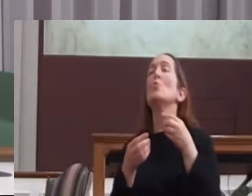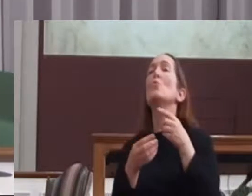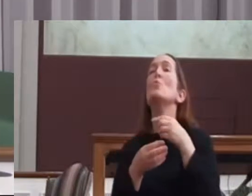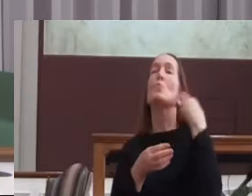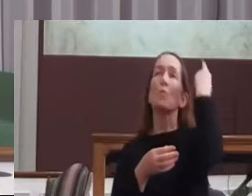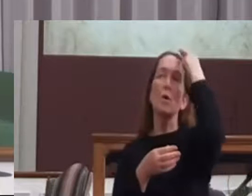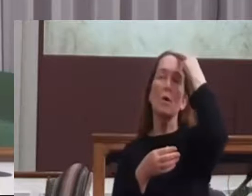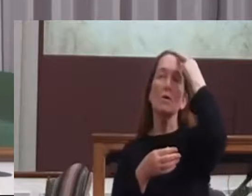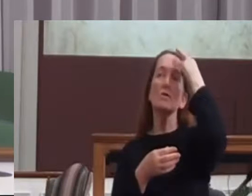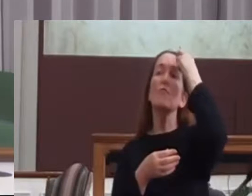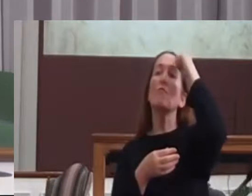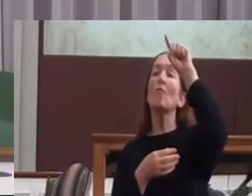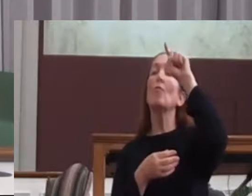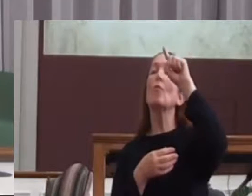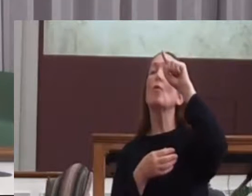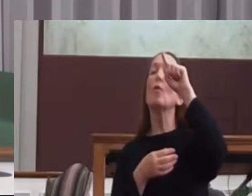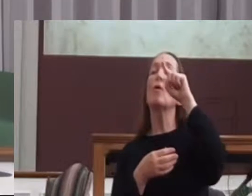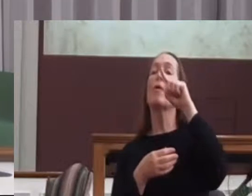God has given